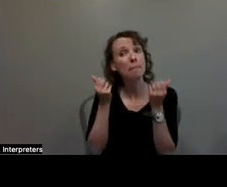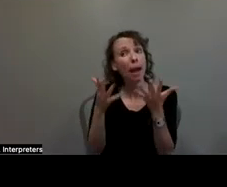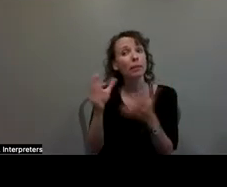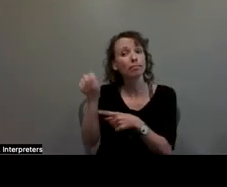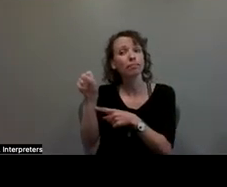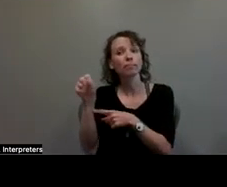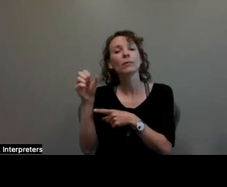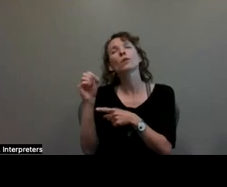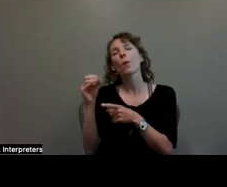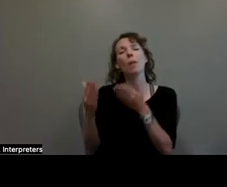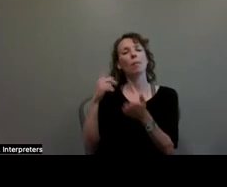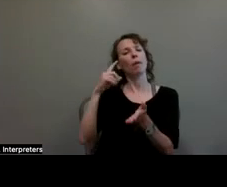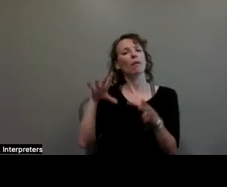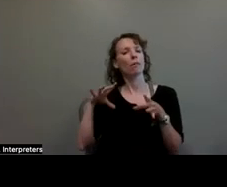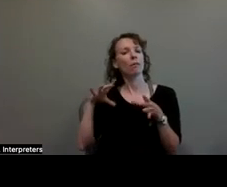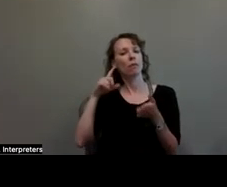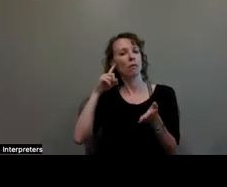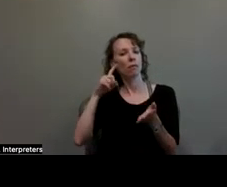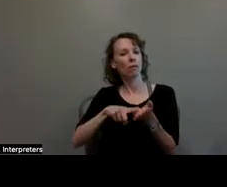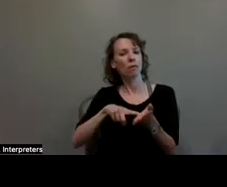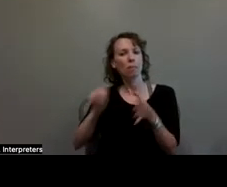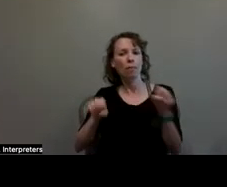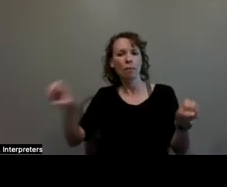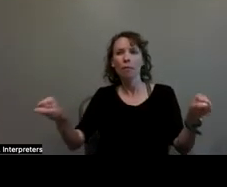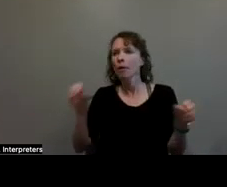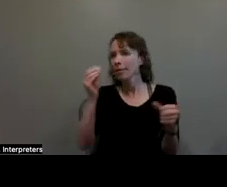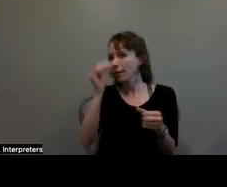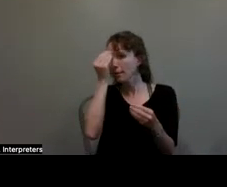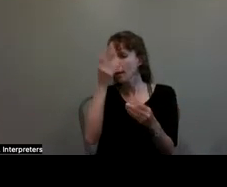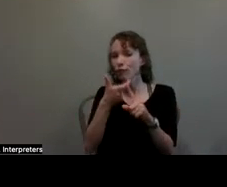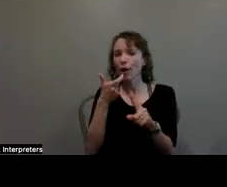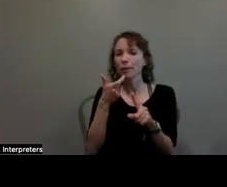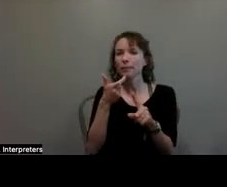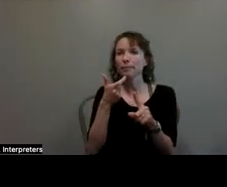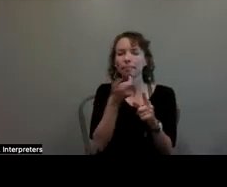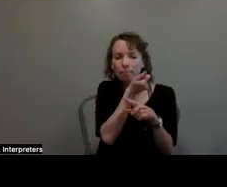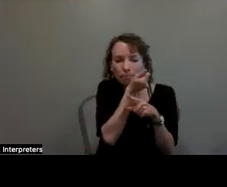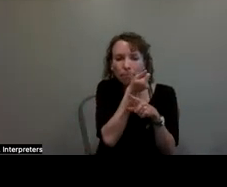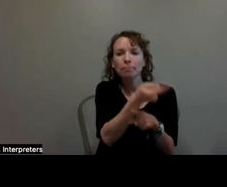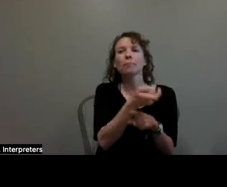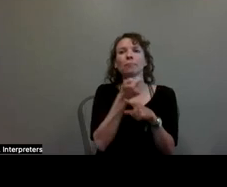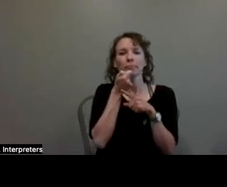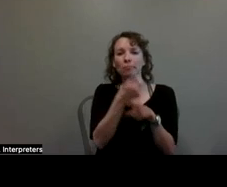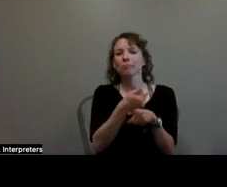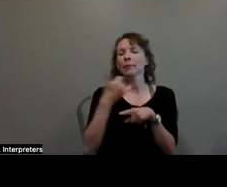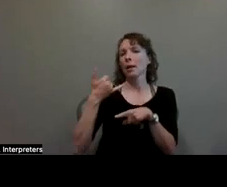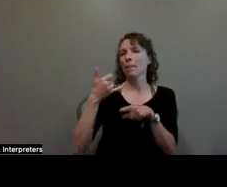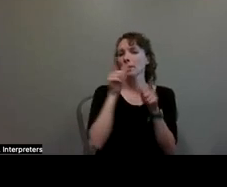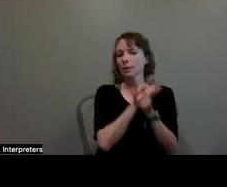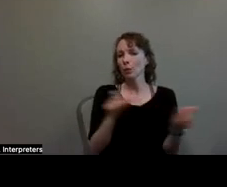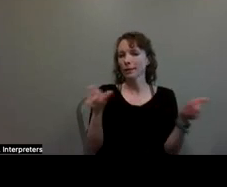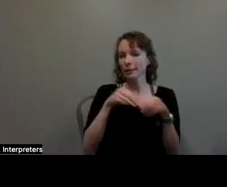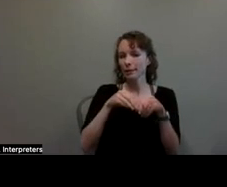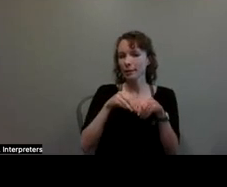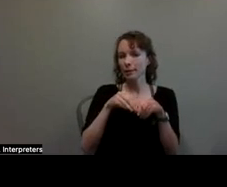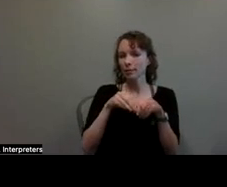that data from the small number of antibody sequences in the training corpus. But